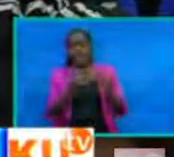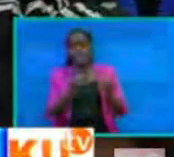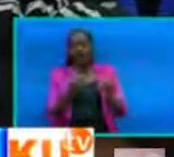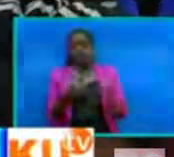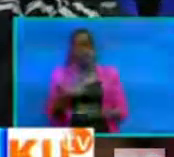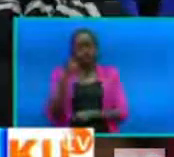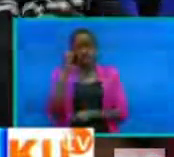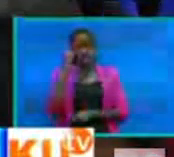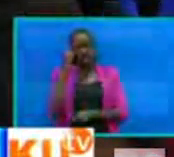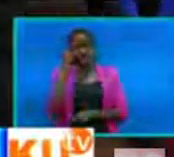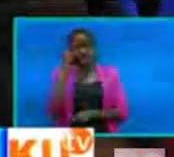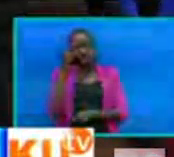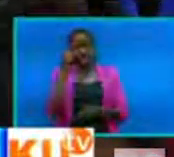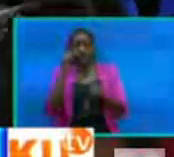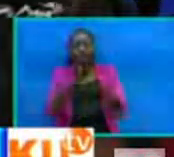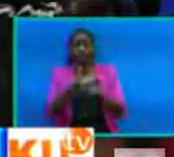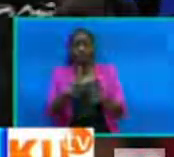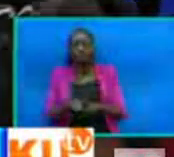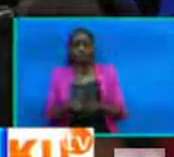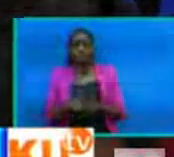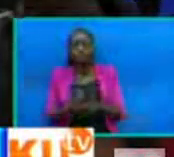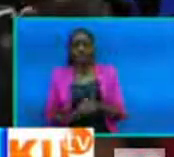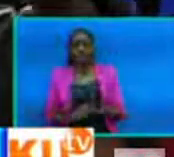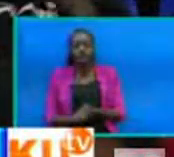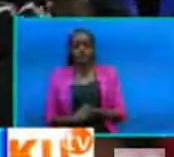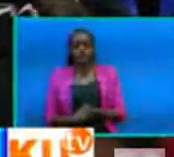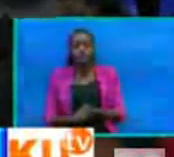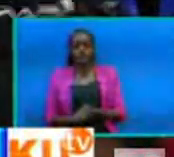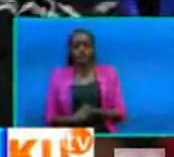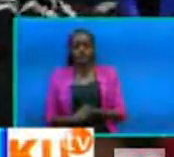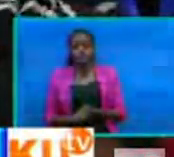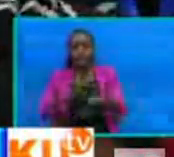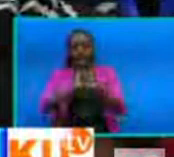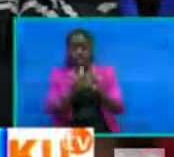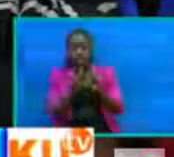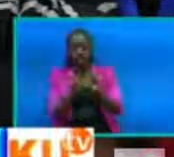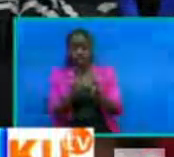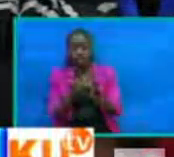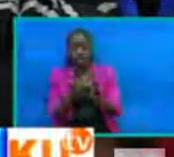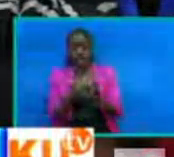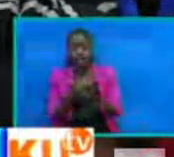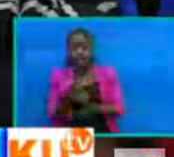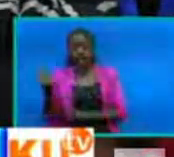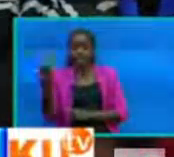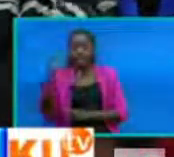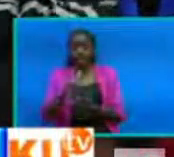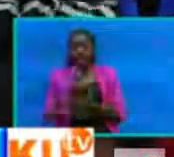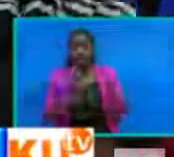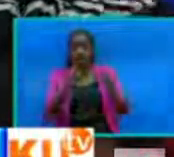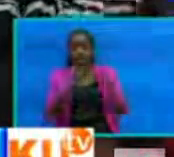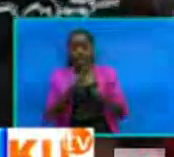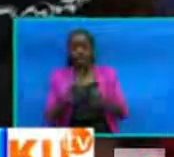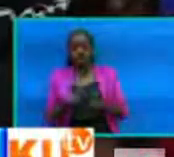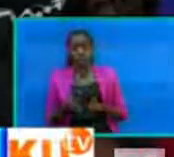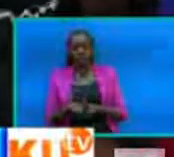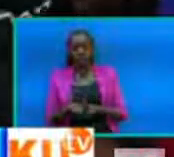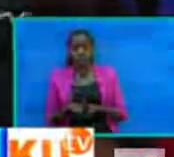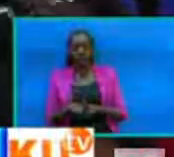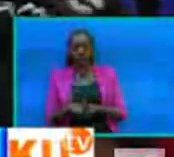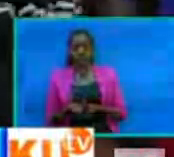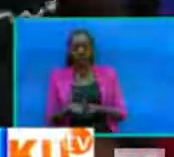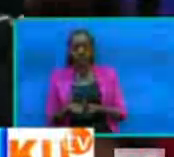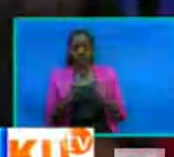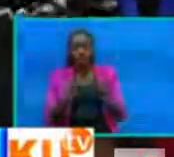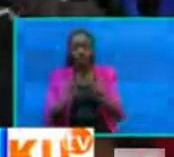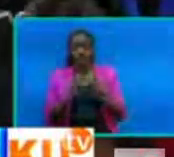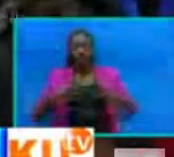think, and also with these global sporting bodies coming into it, they're also coming with